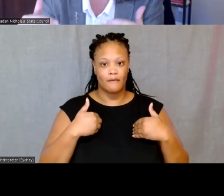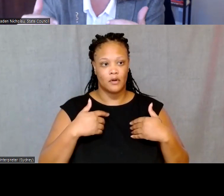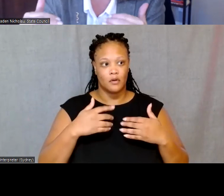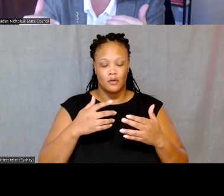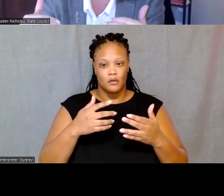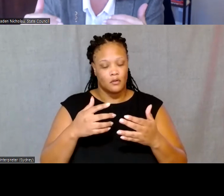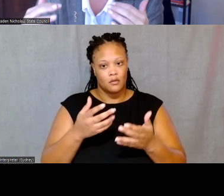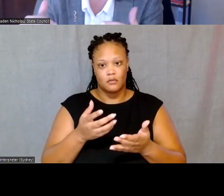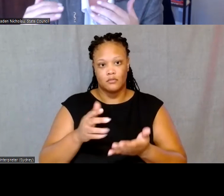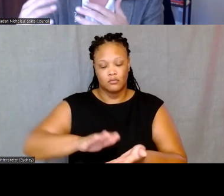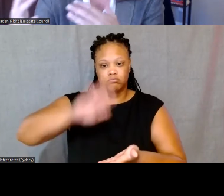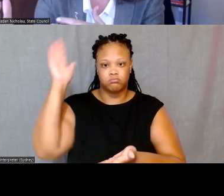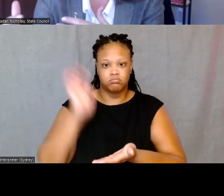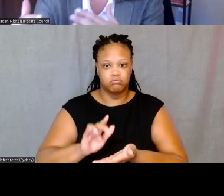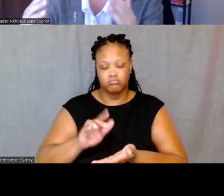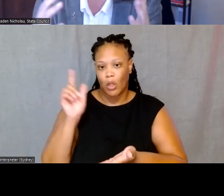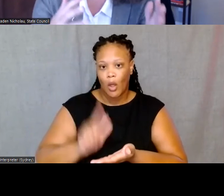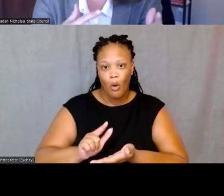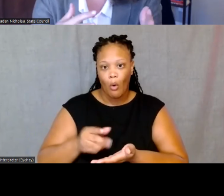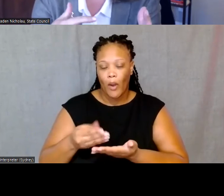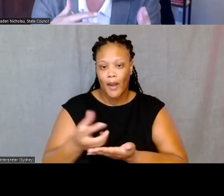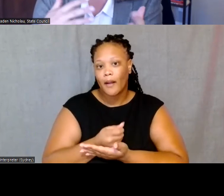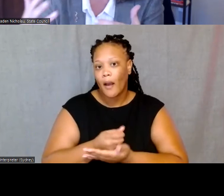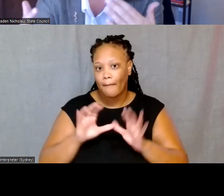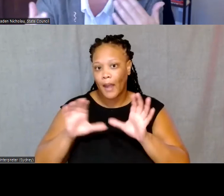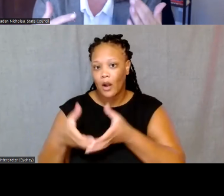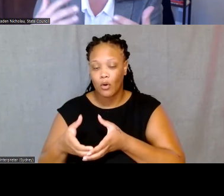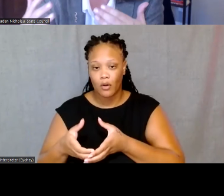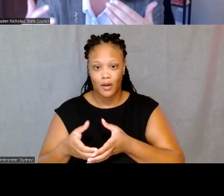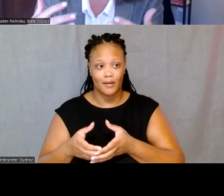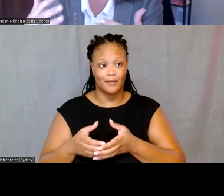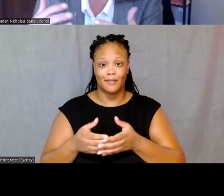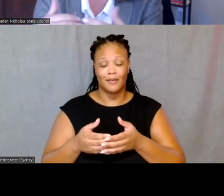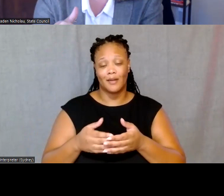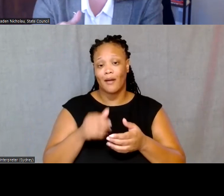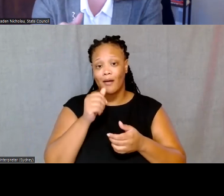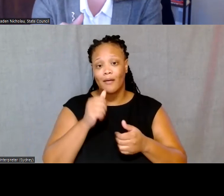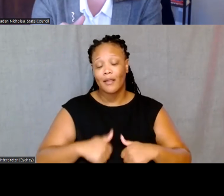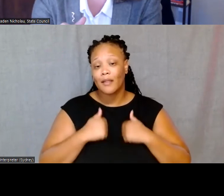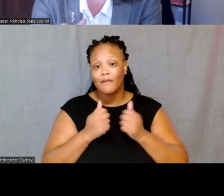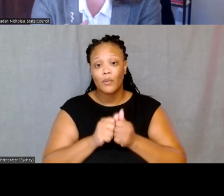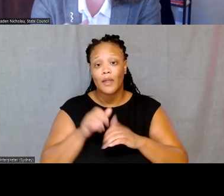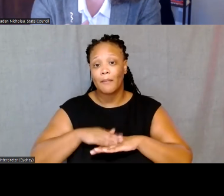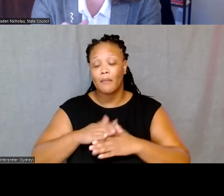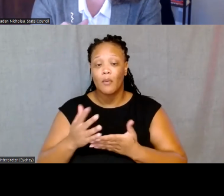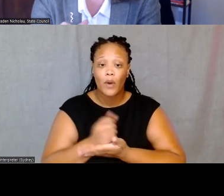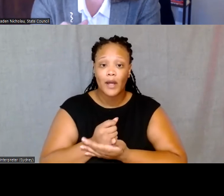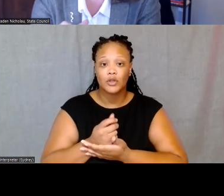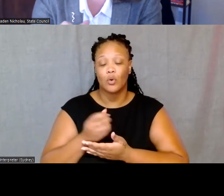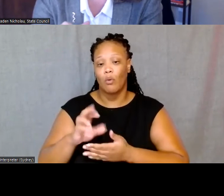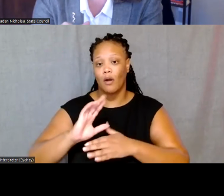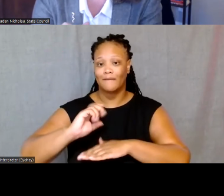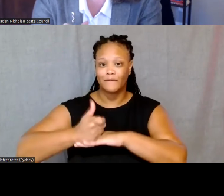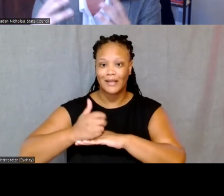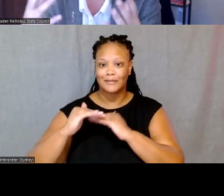income category, living on minimum wage or fixed SSI, SSP income. So for many Californians